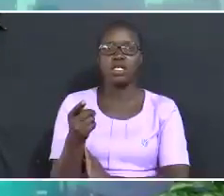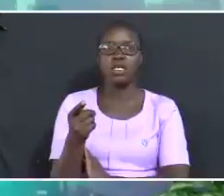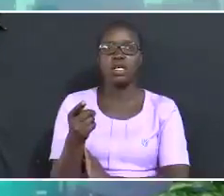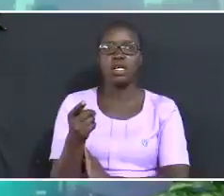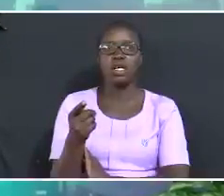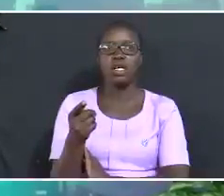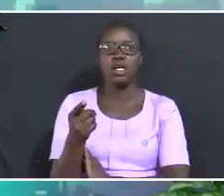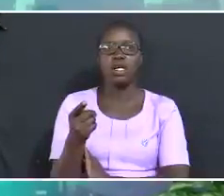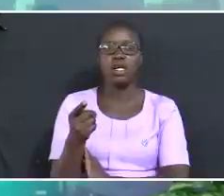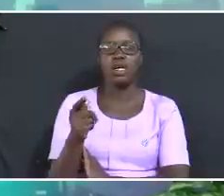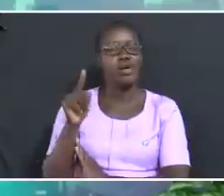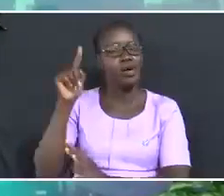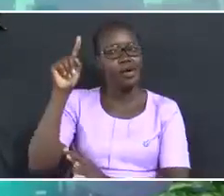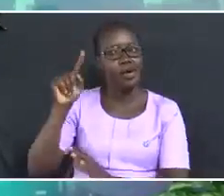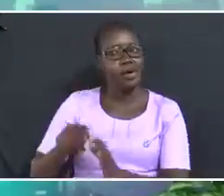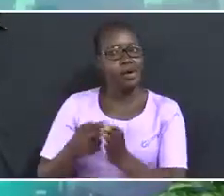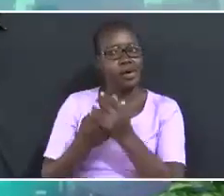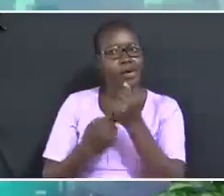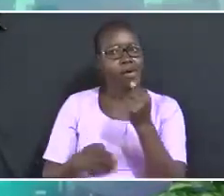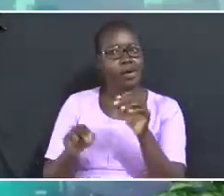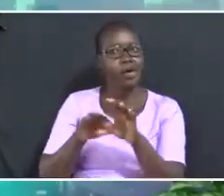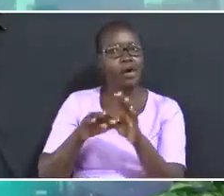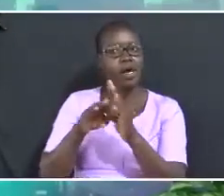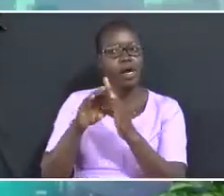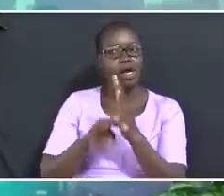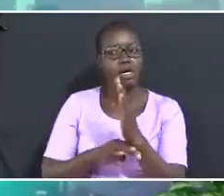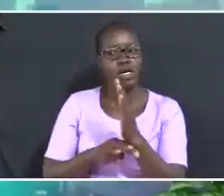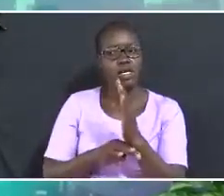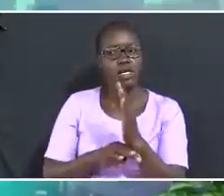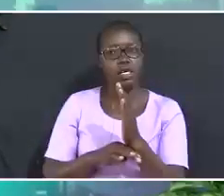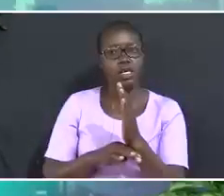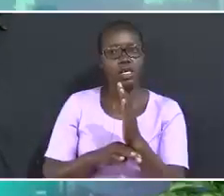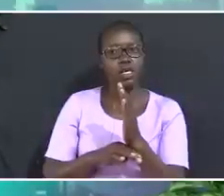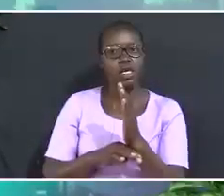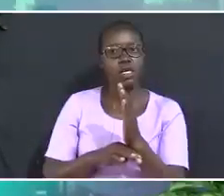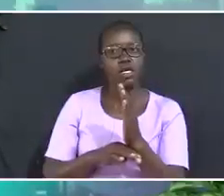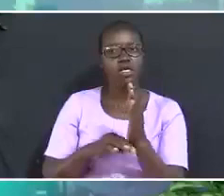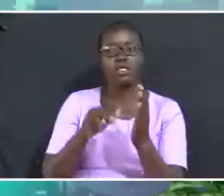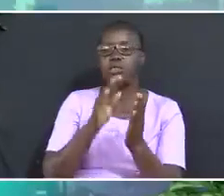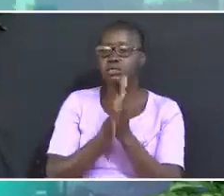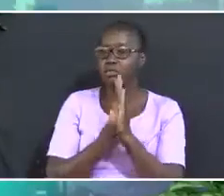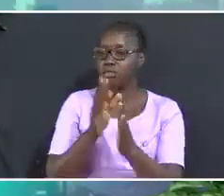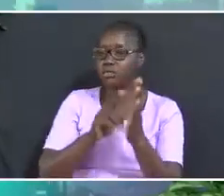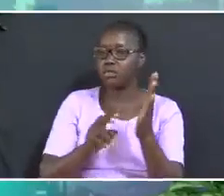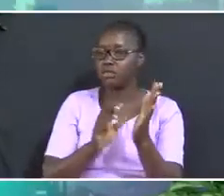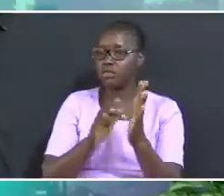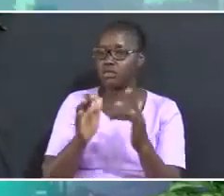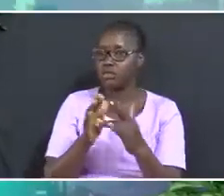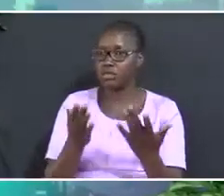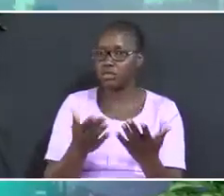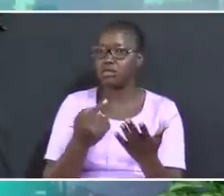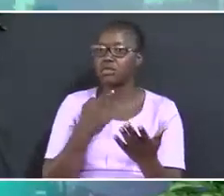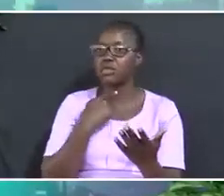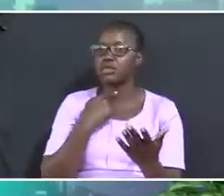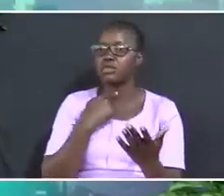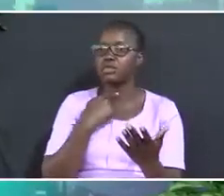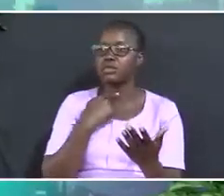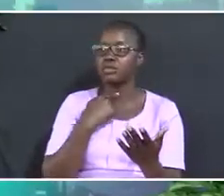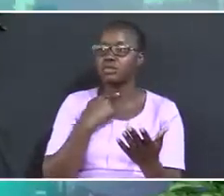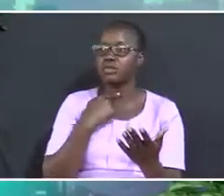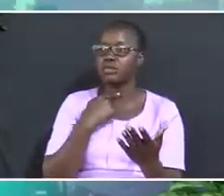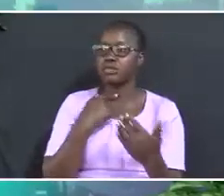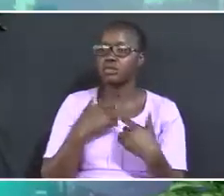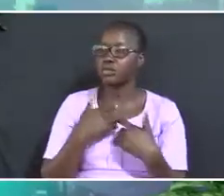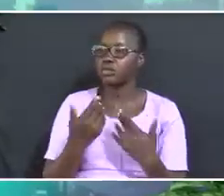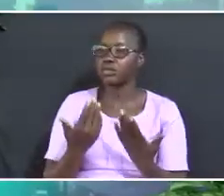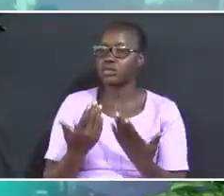We cannot double the membership at the union level. We can't. The union has only about 35